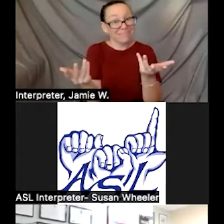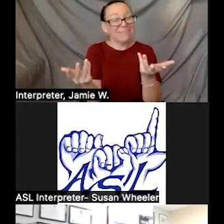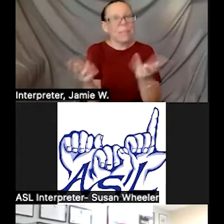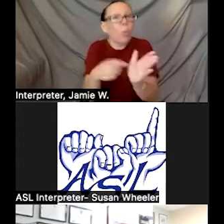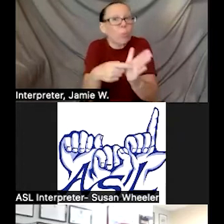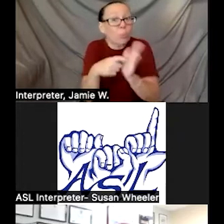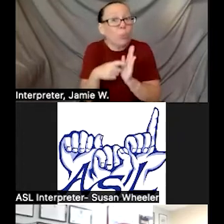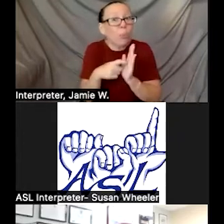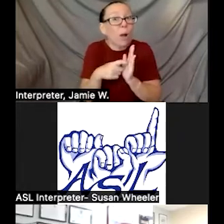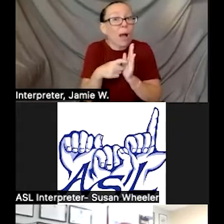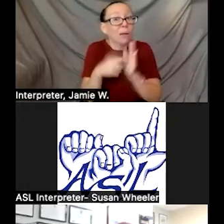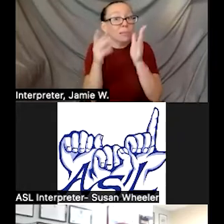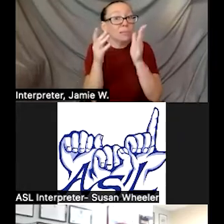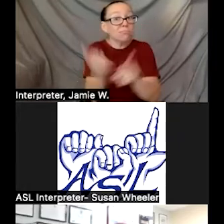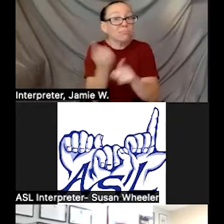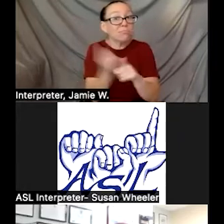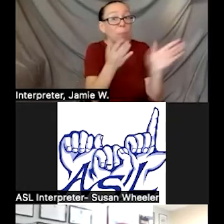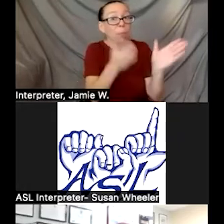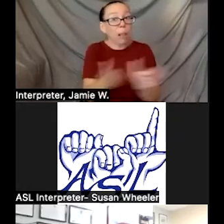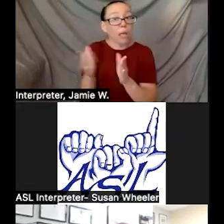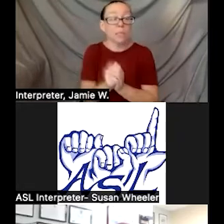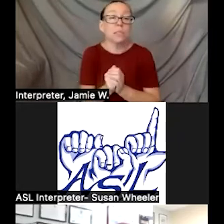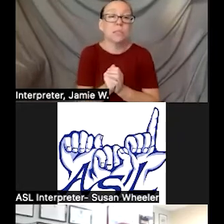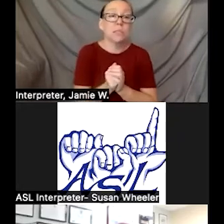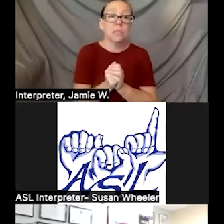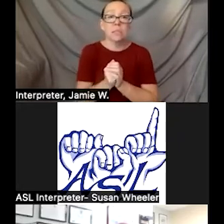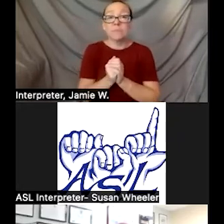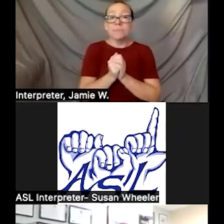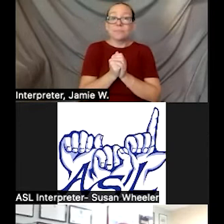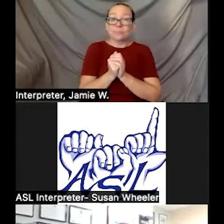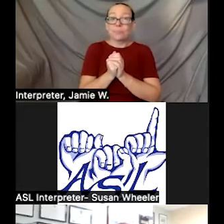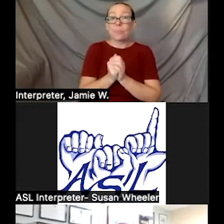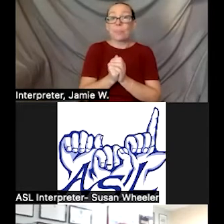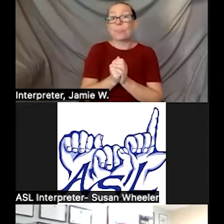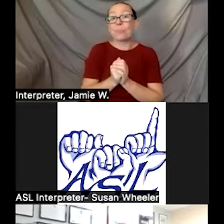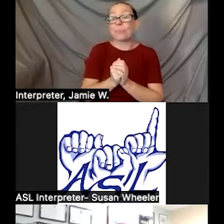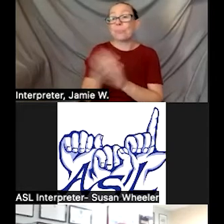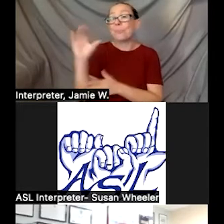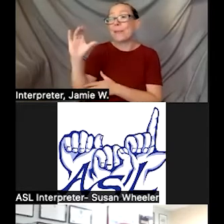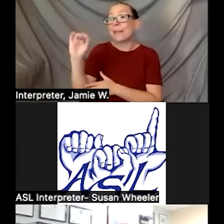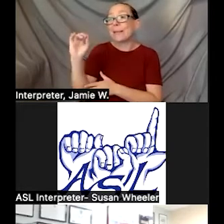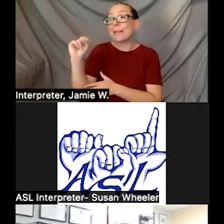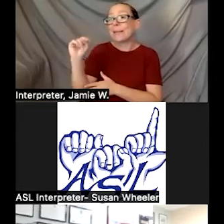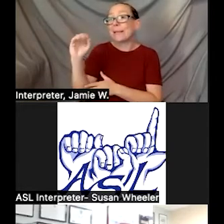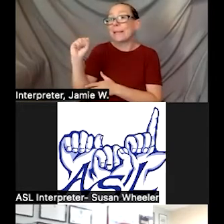consumable medical supplies too can become a problem, especially when they are no longer readily